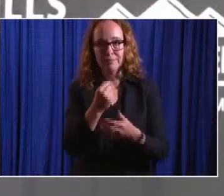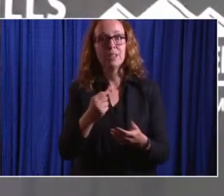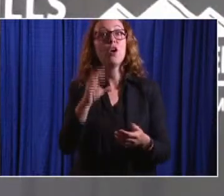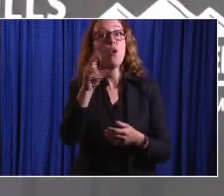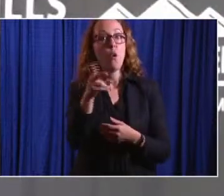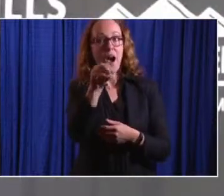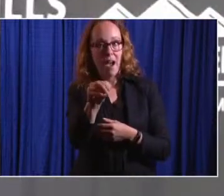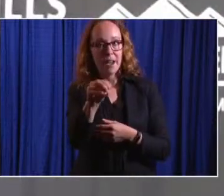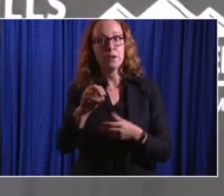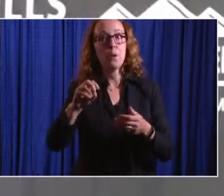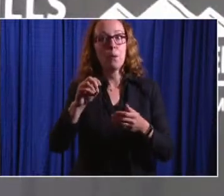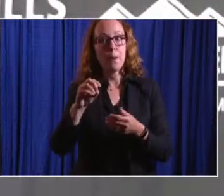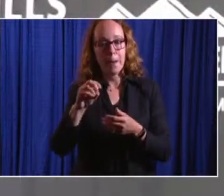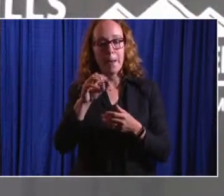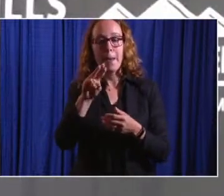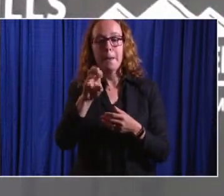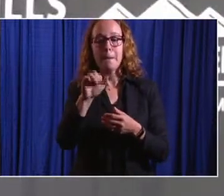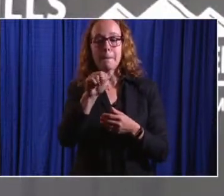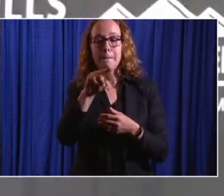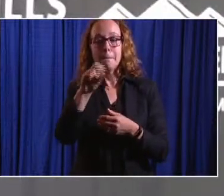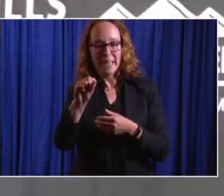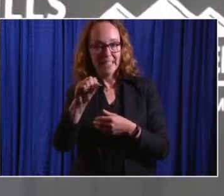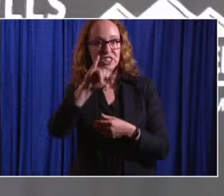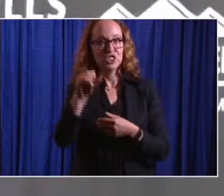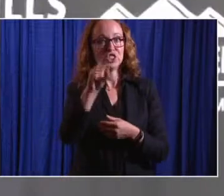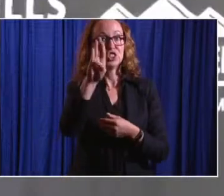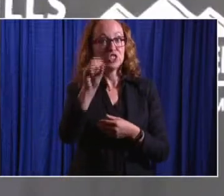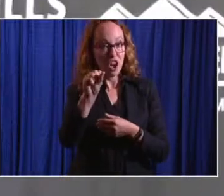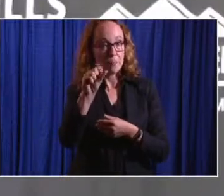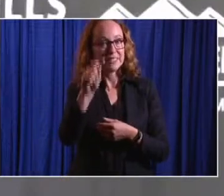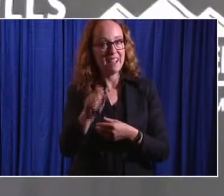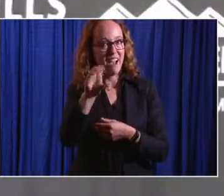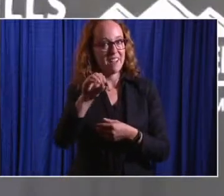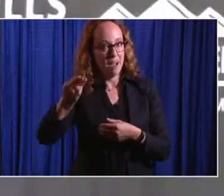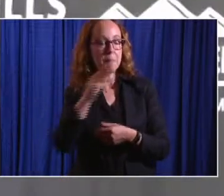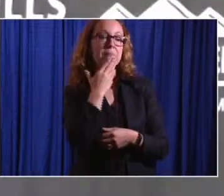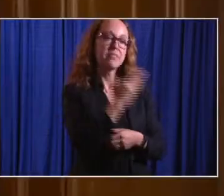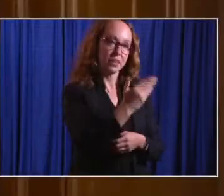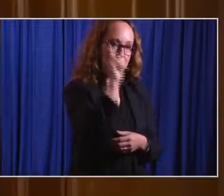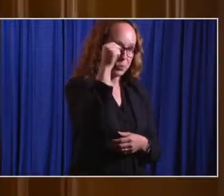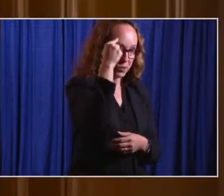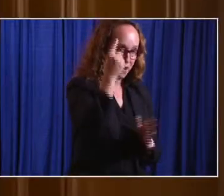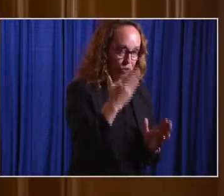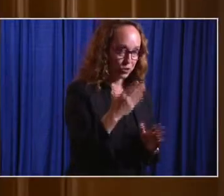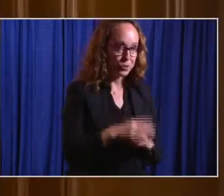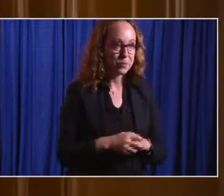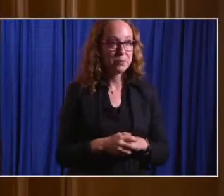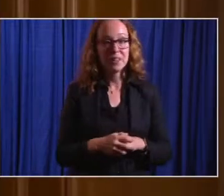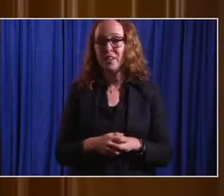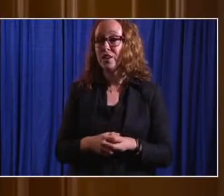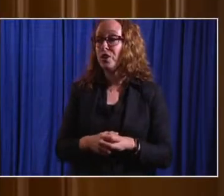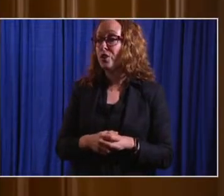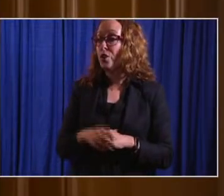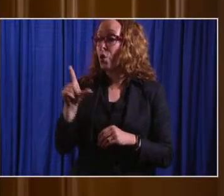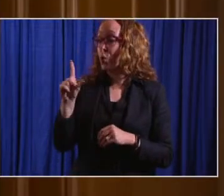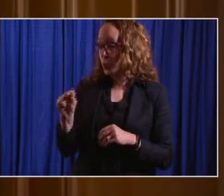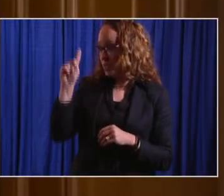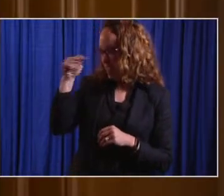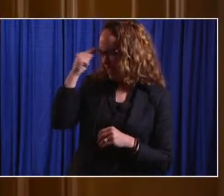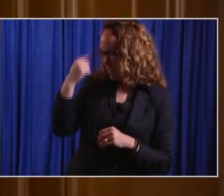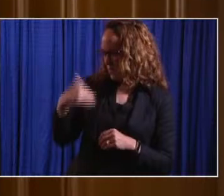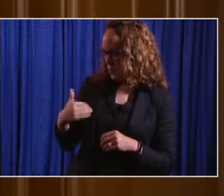opportunities in the many ways that we have to do it right here in Ohio. Back to you, Governor. Well, Lieutenant Governor, looks like you're having a great